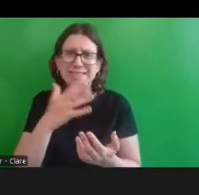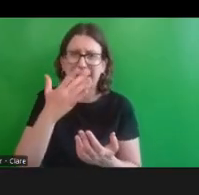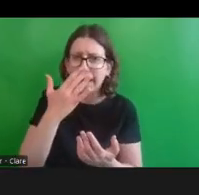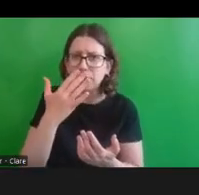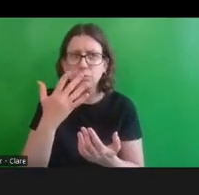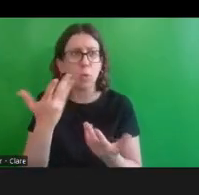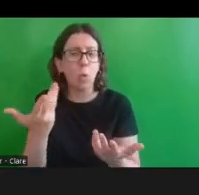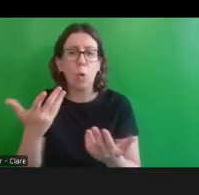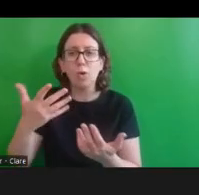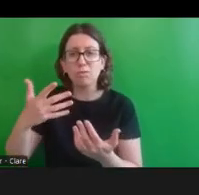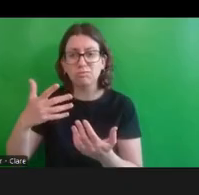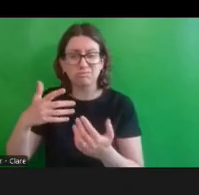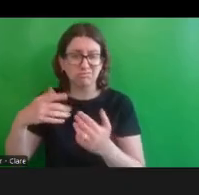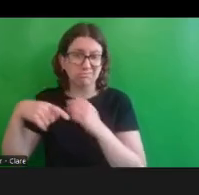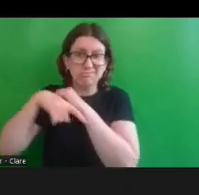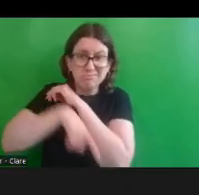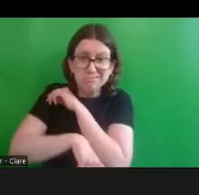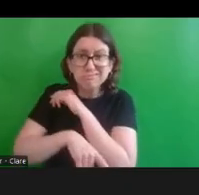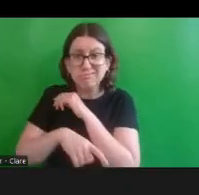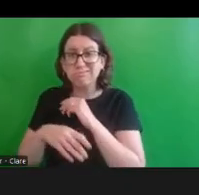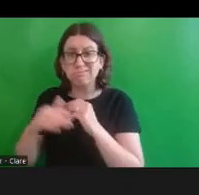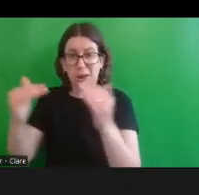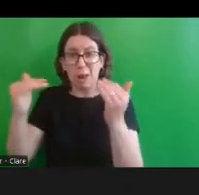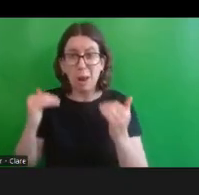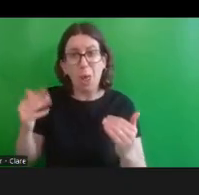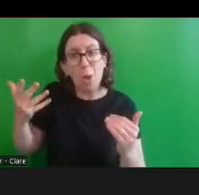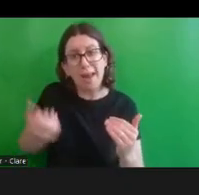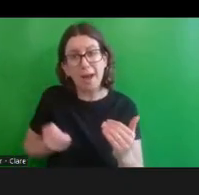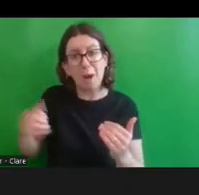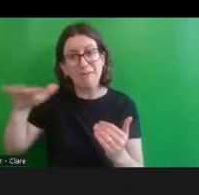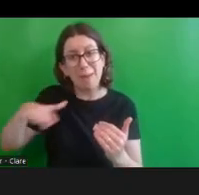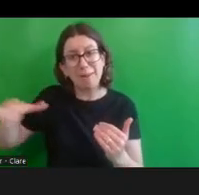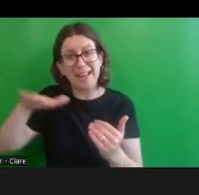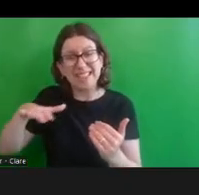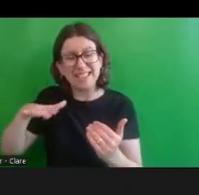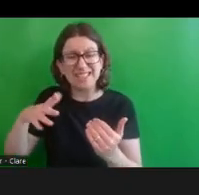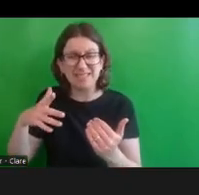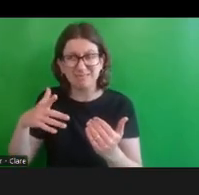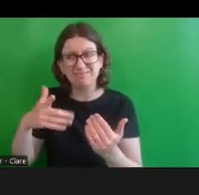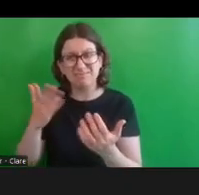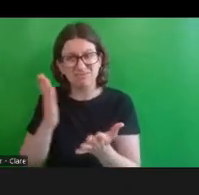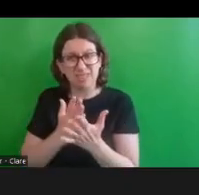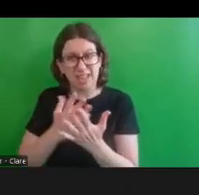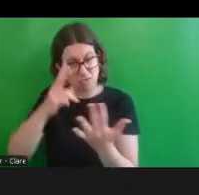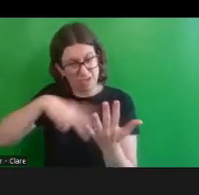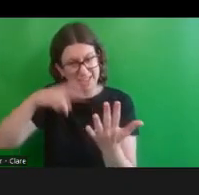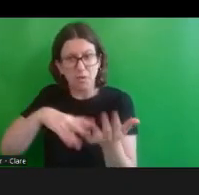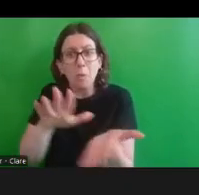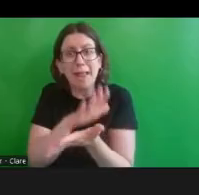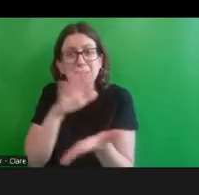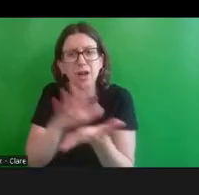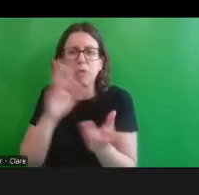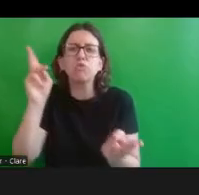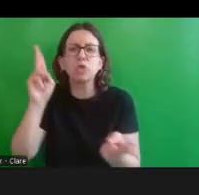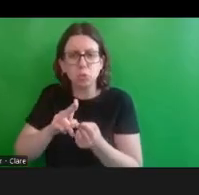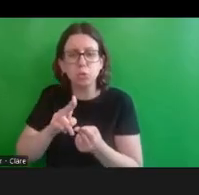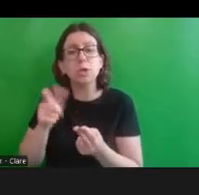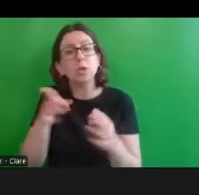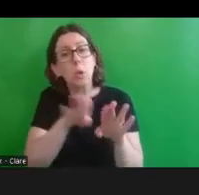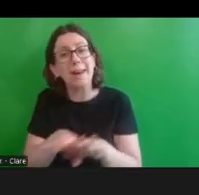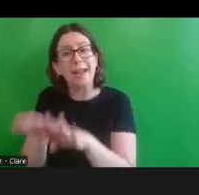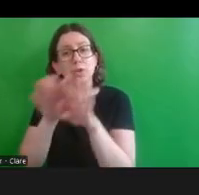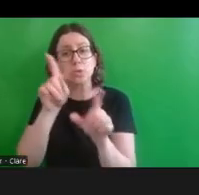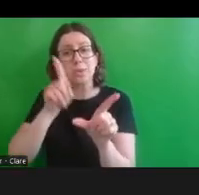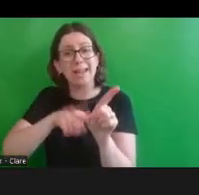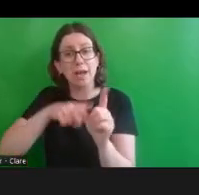So we feel that there's a real crisis around reading, and particularly reading for pleasure. So the National Year of Reading is a behaviour change